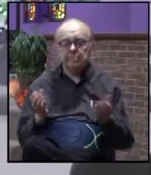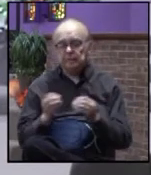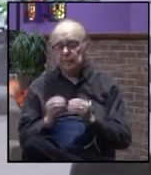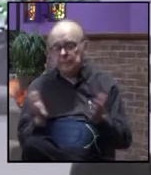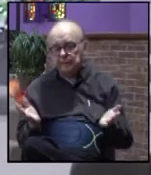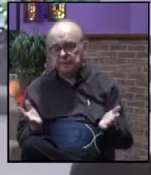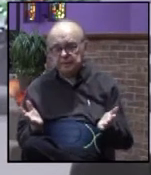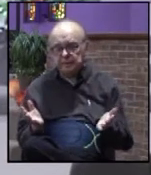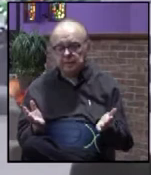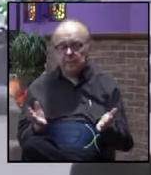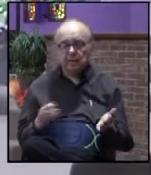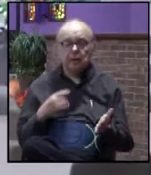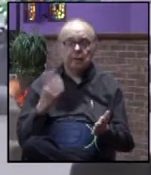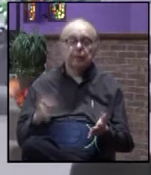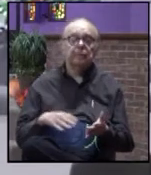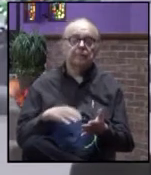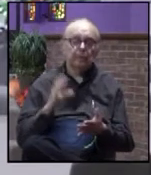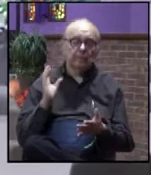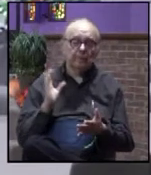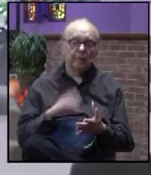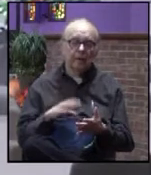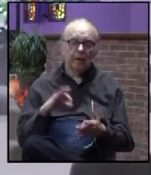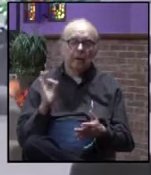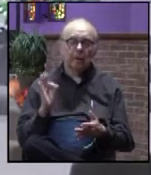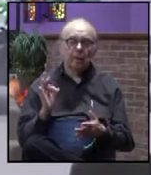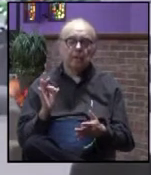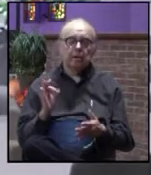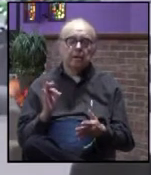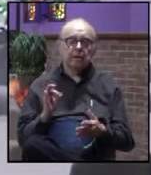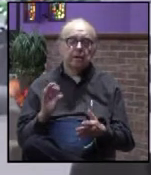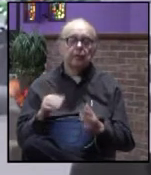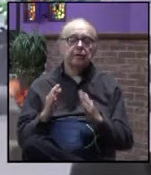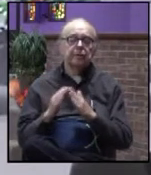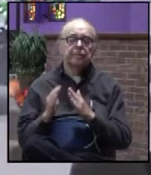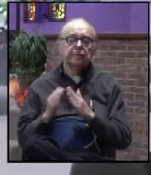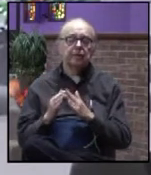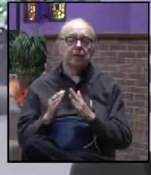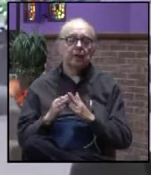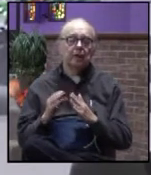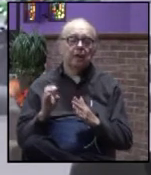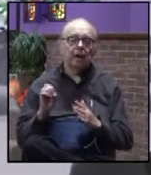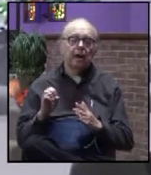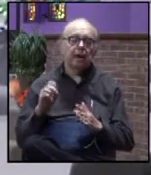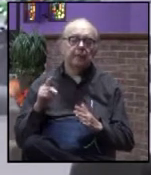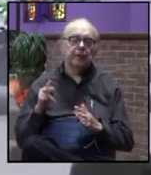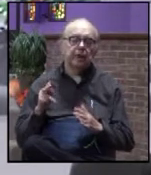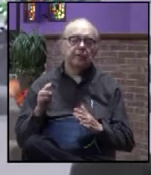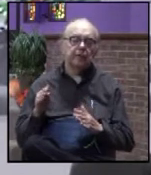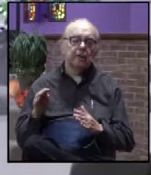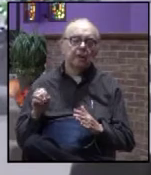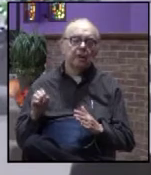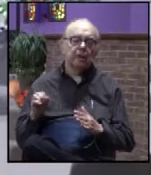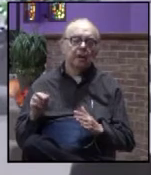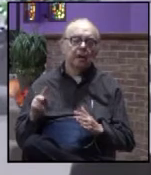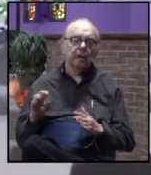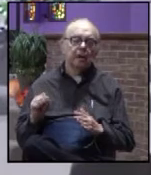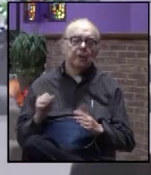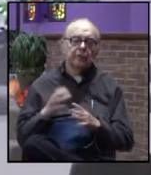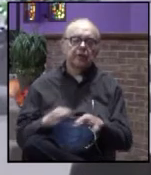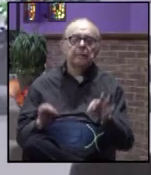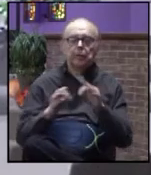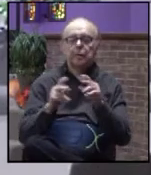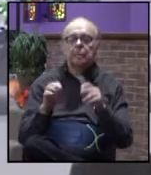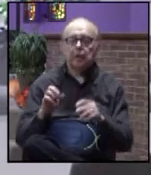You get something else, and then eventually what you'll end up doing is finally getting to the city. And this city was a main port that